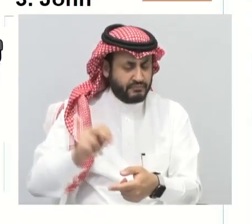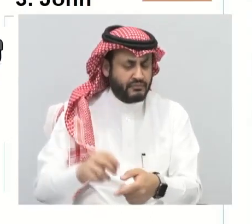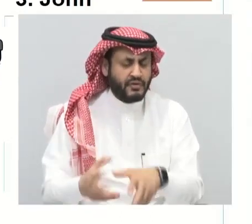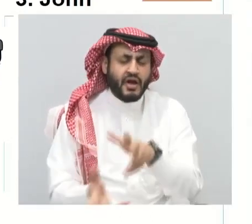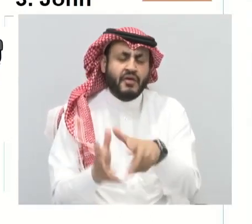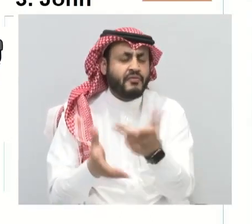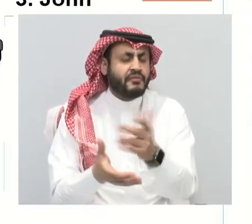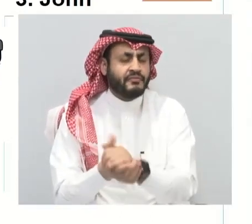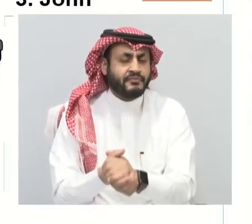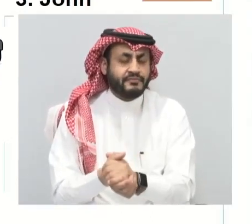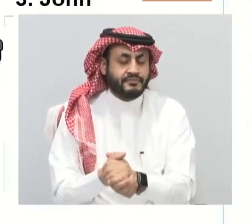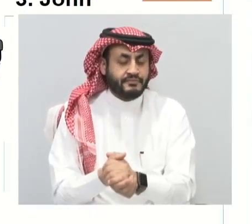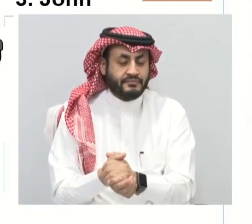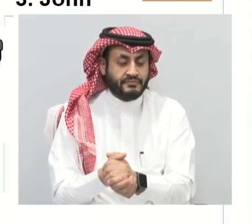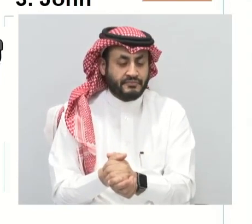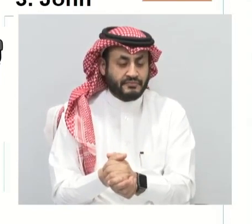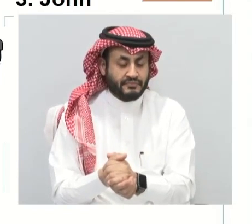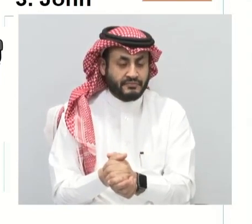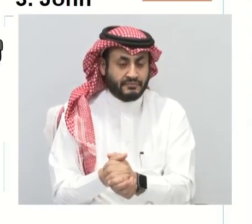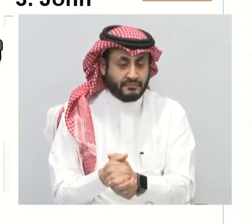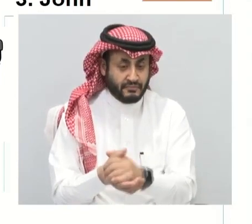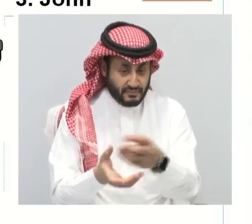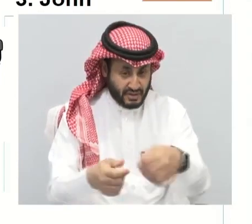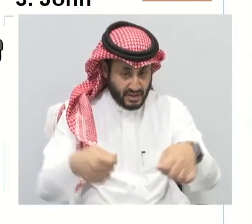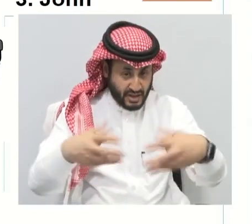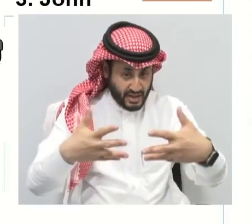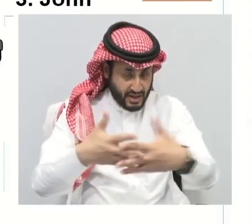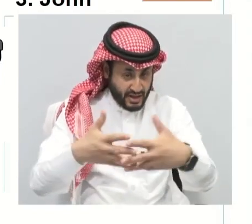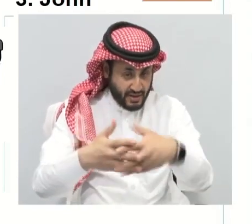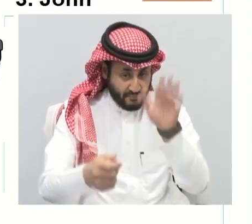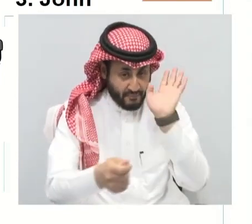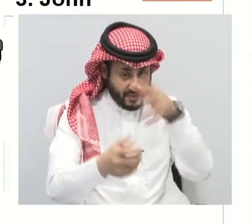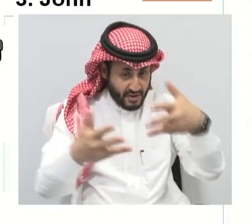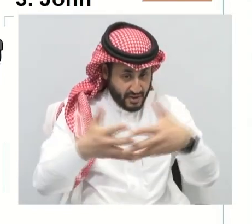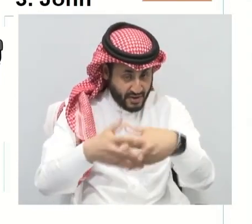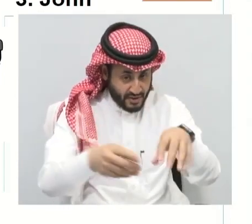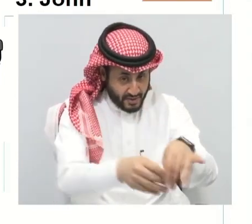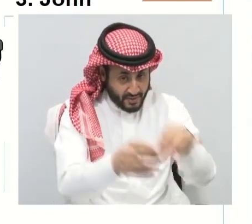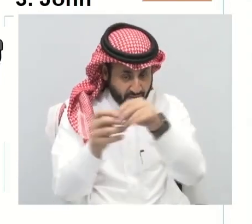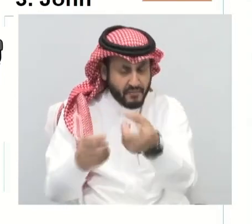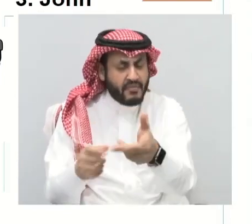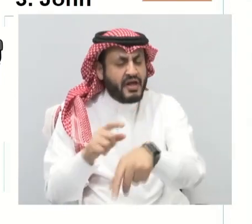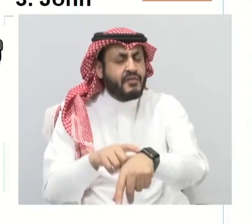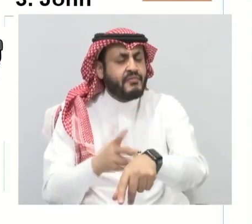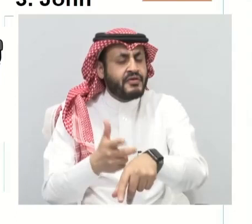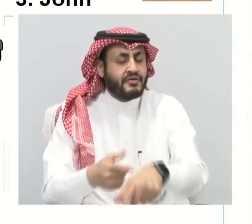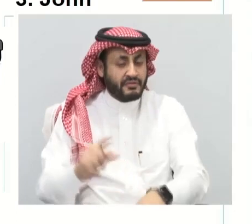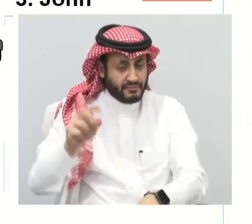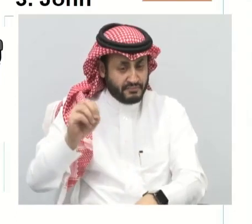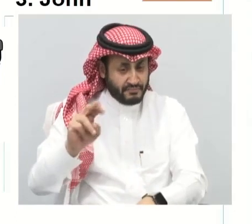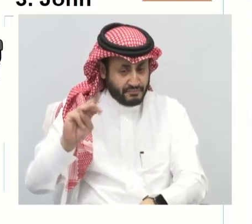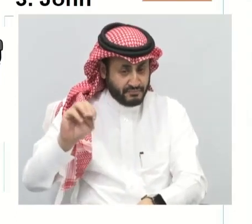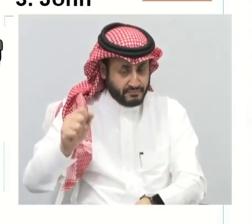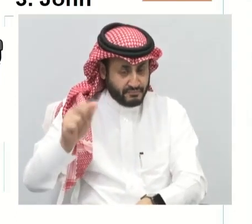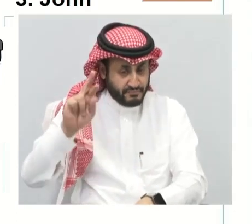want? He wants you to bring your brother's volleyball net tomorrow. So here we answered